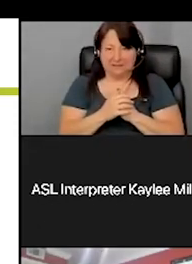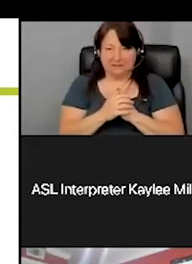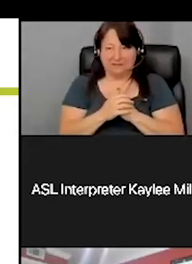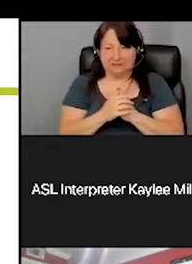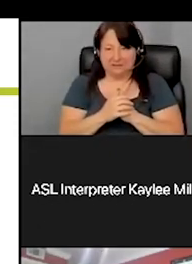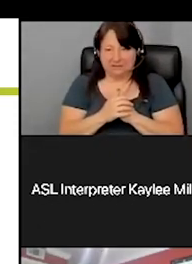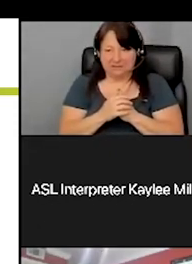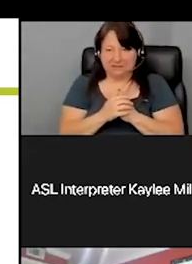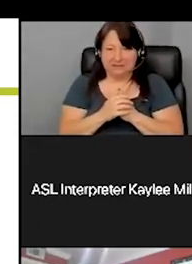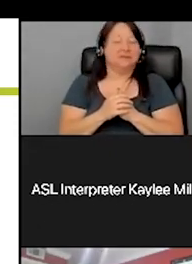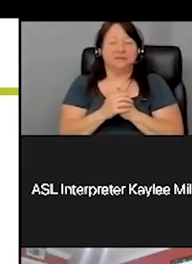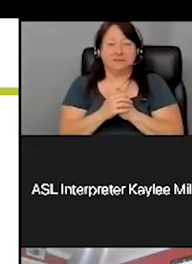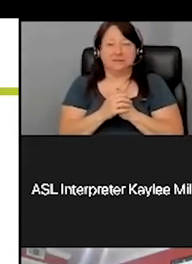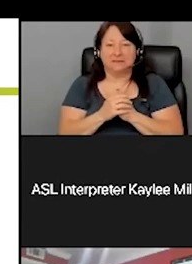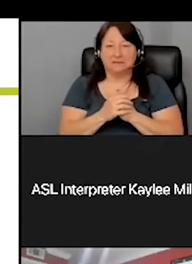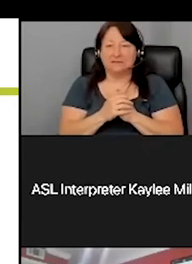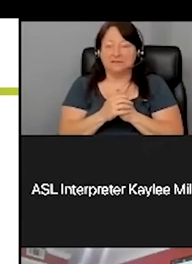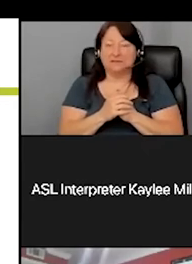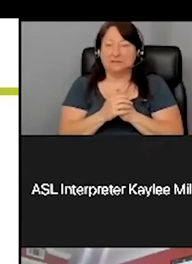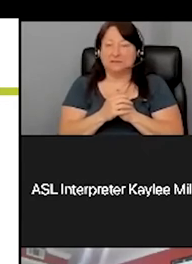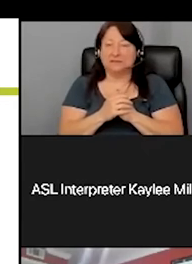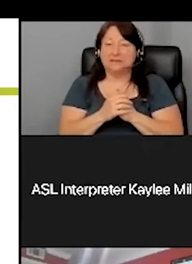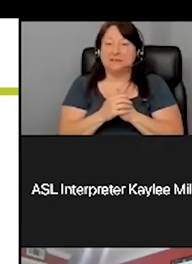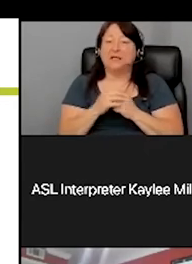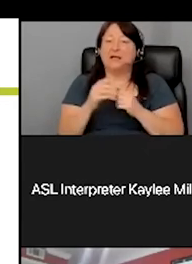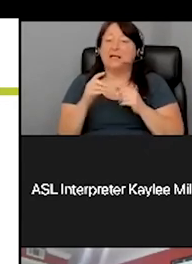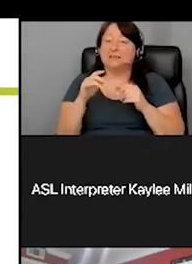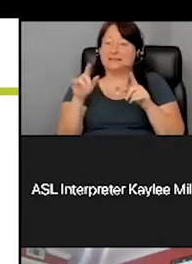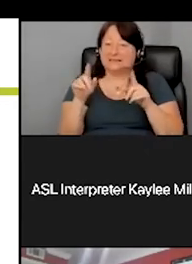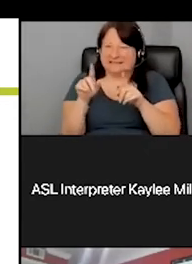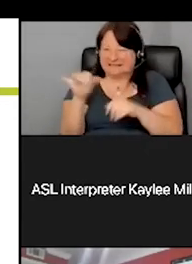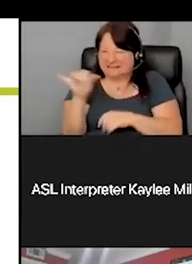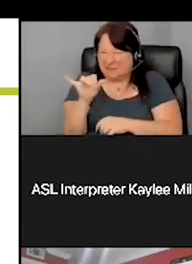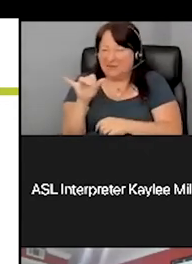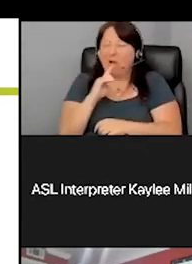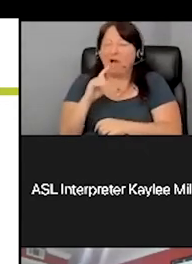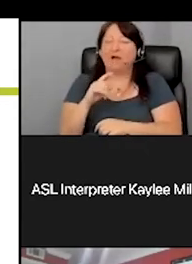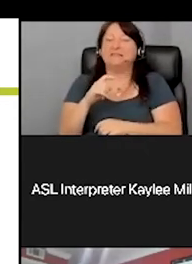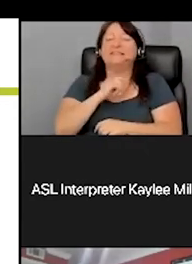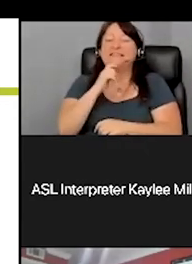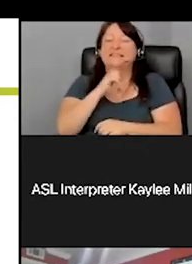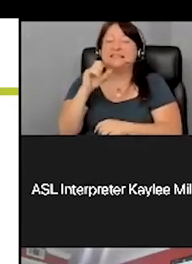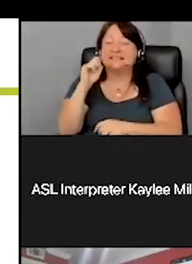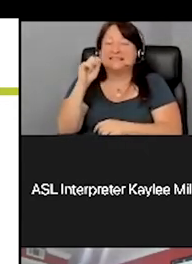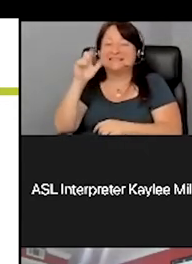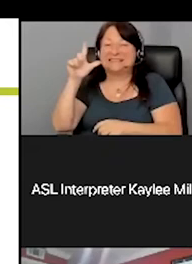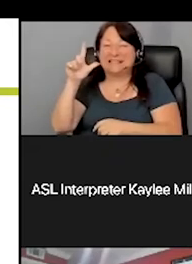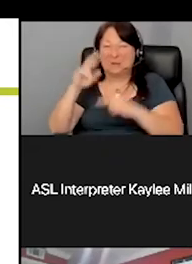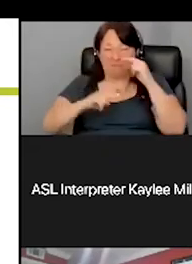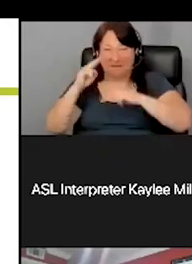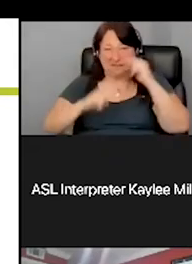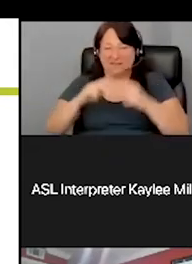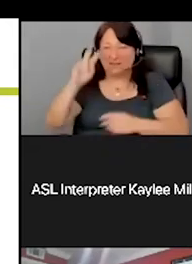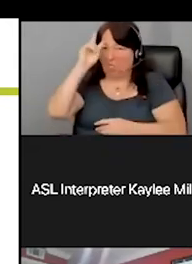similar to that are the steel buildings. And what I was saying before that, you know, there's a misconception